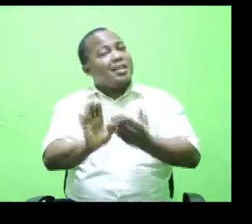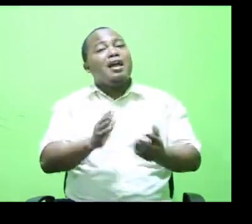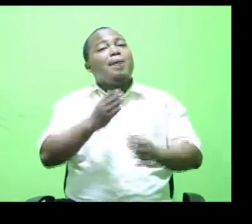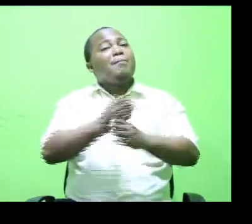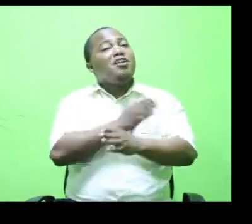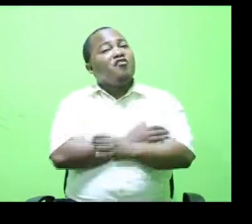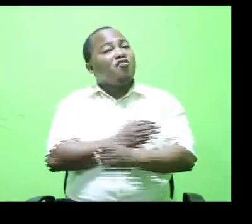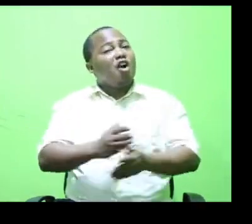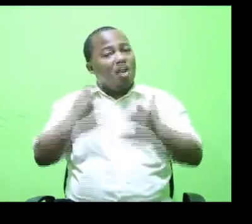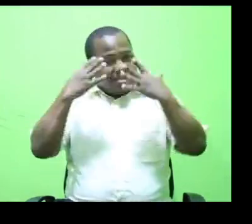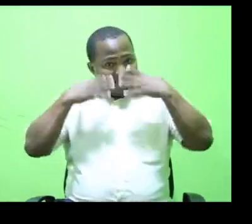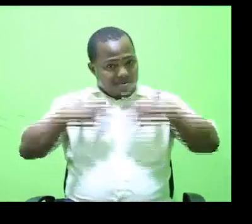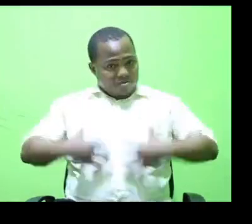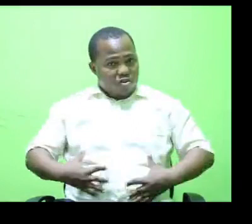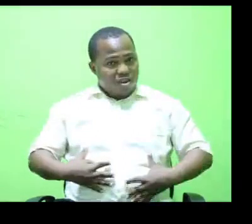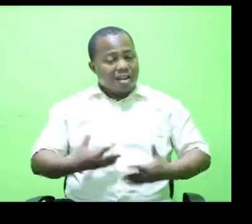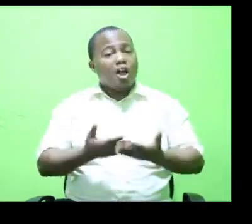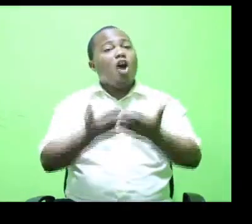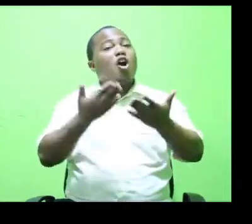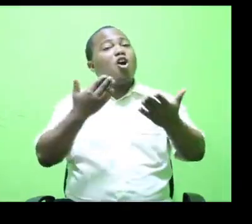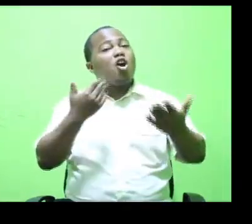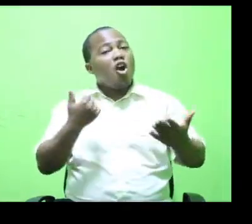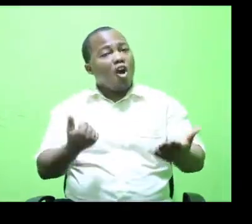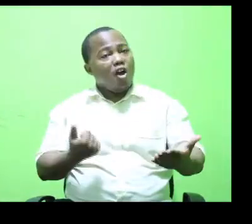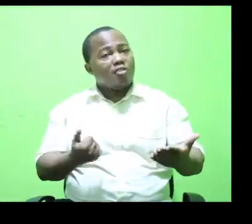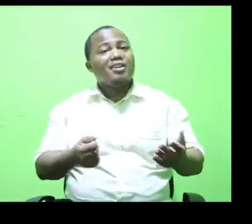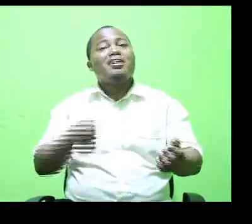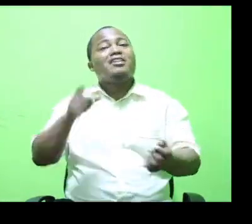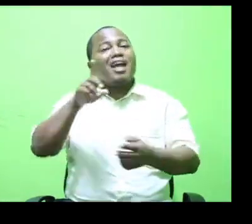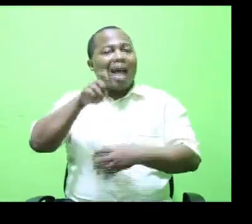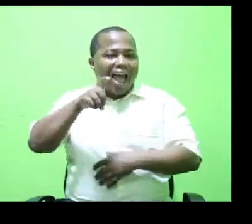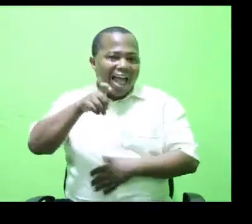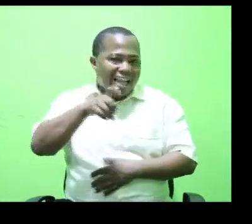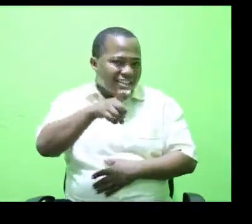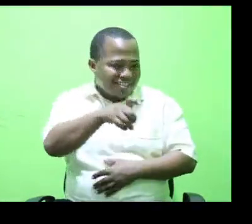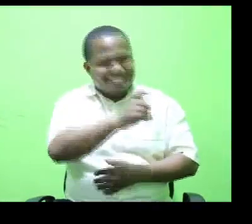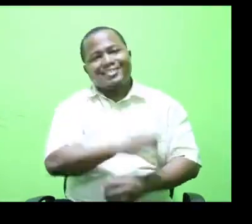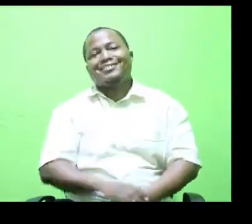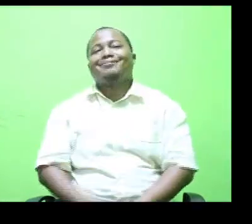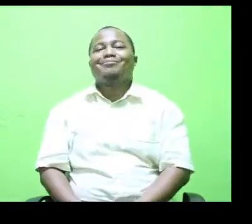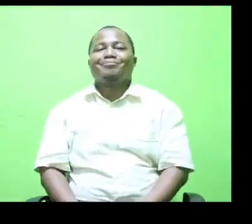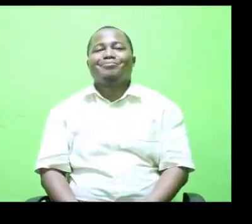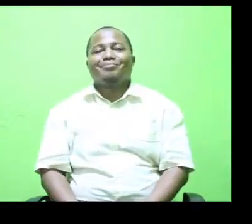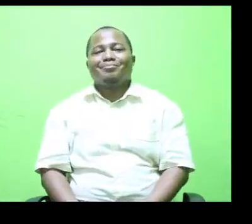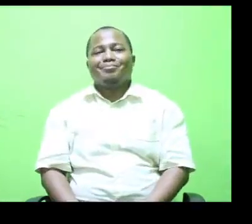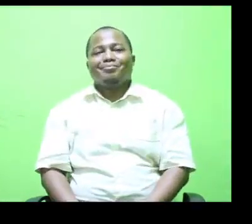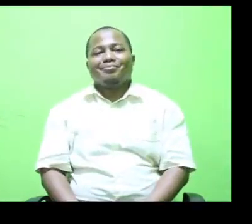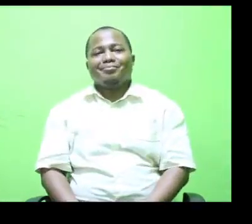before the body is exposed to an antigen.